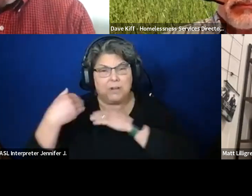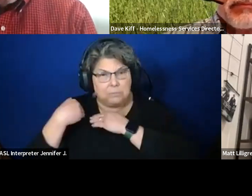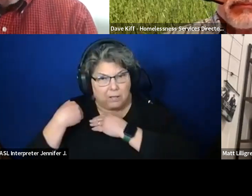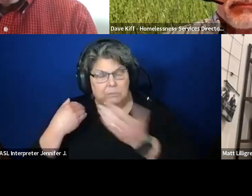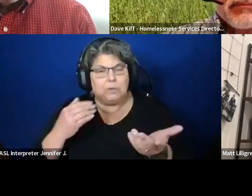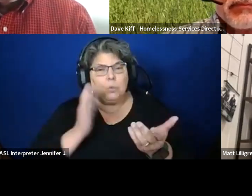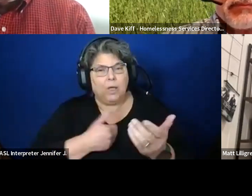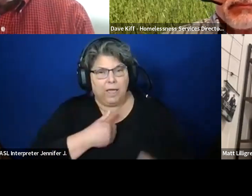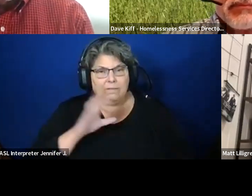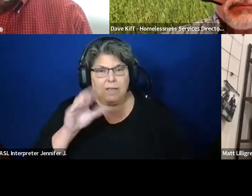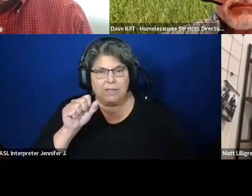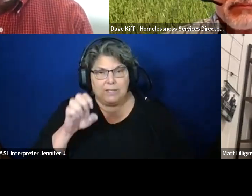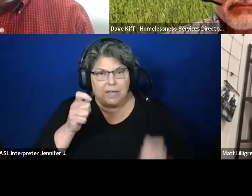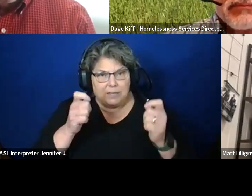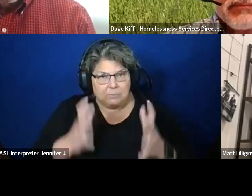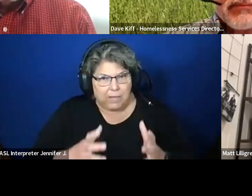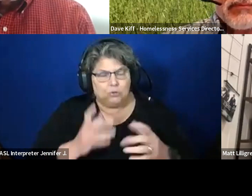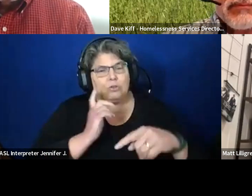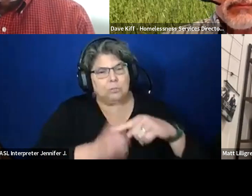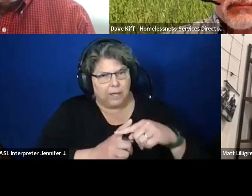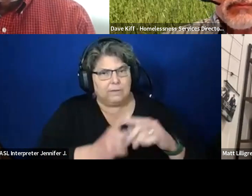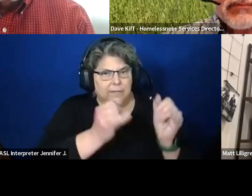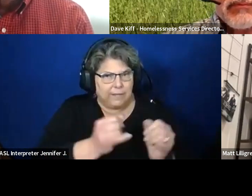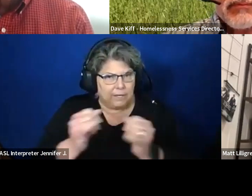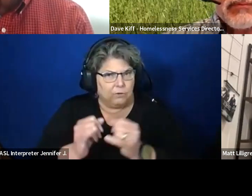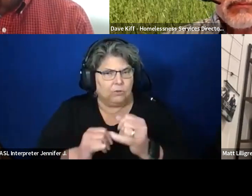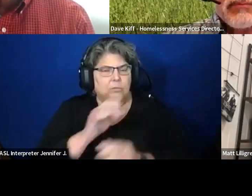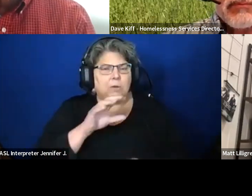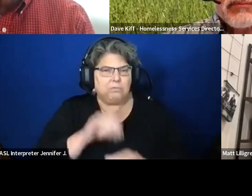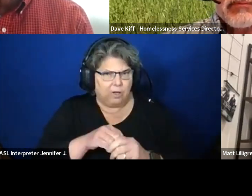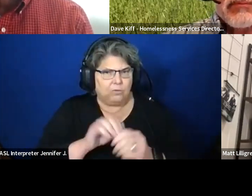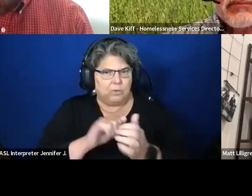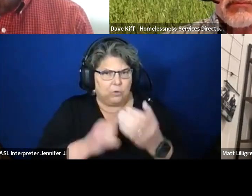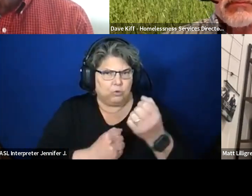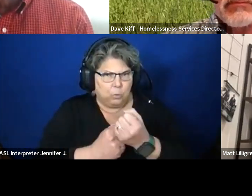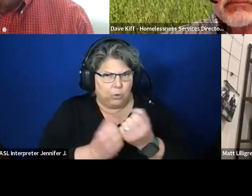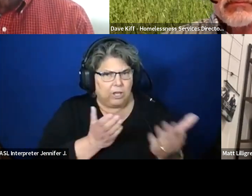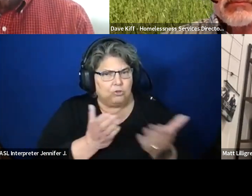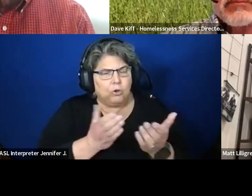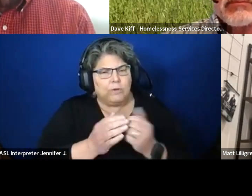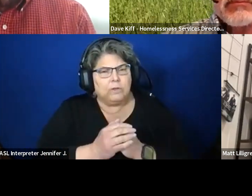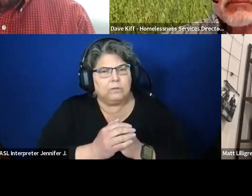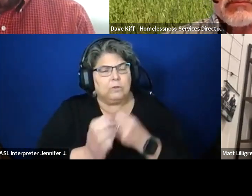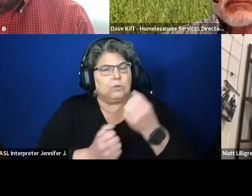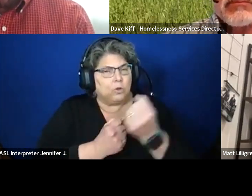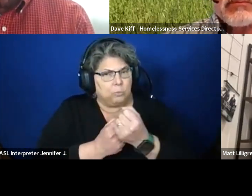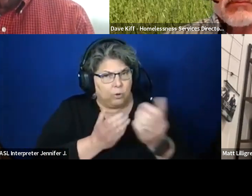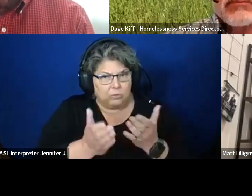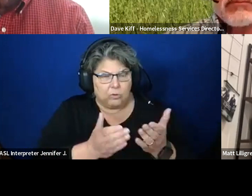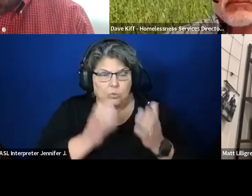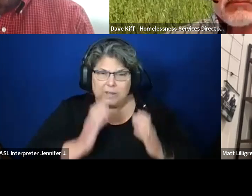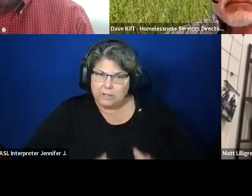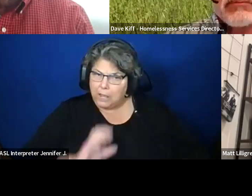well as individuals participating in these supports and services. These supports and services will be